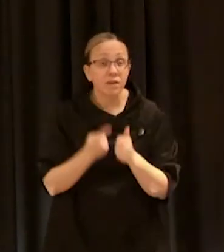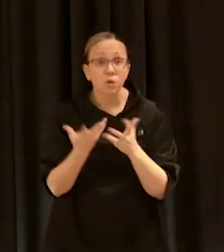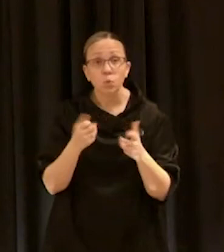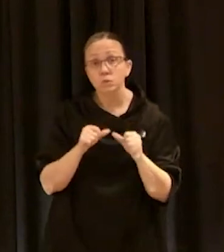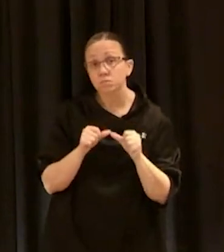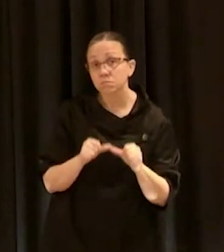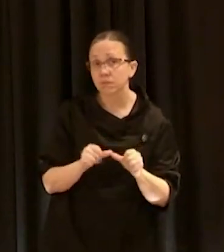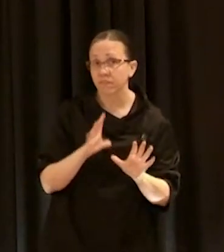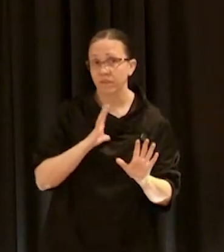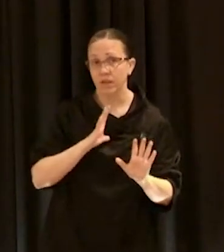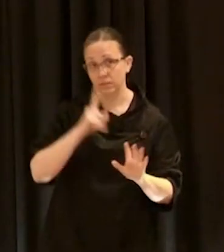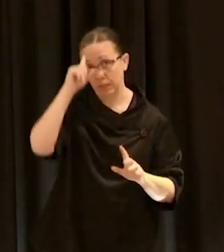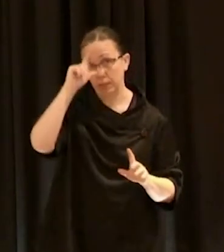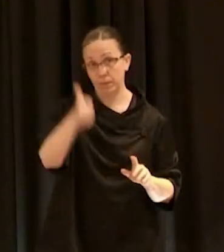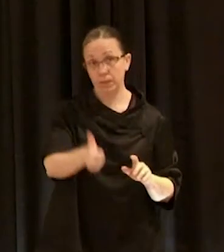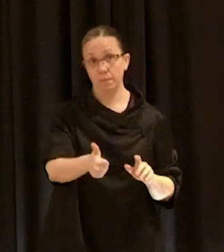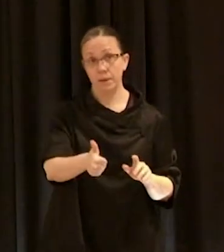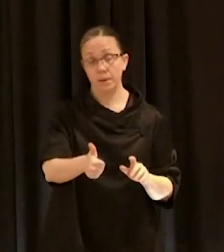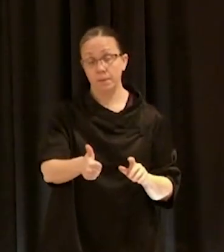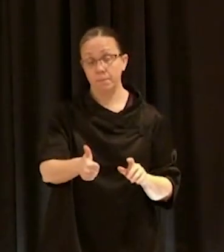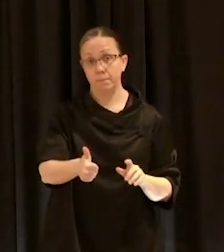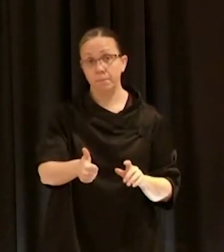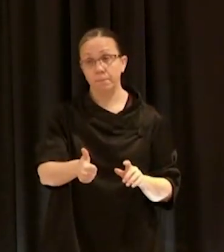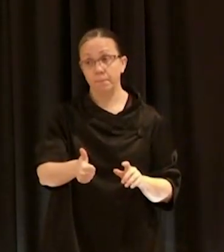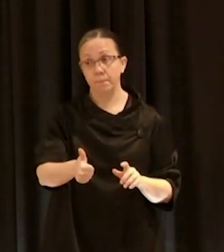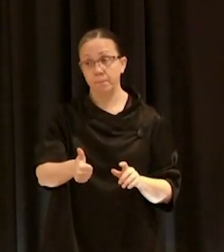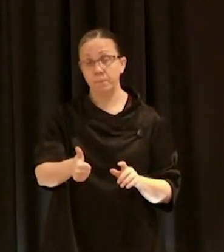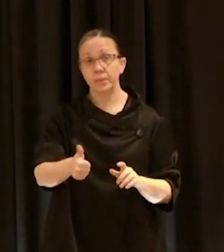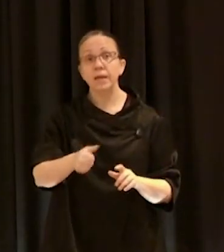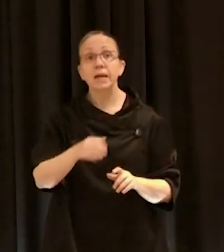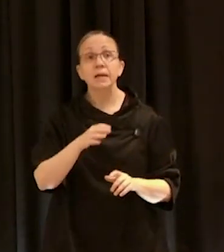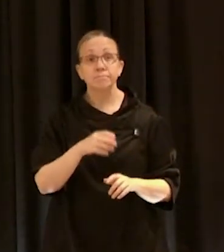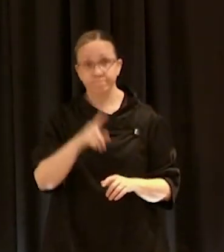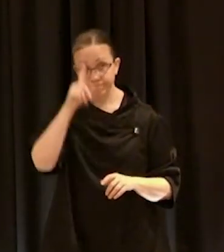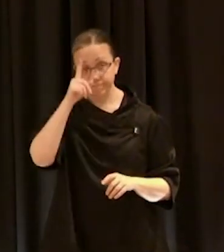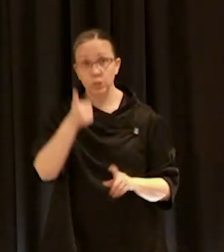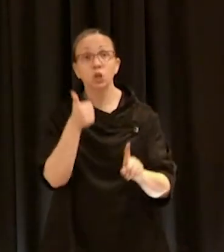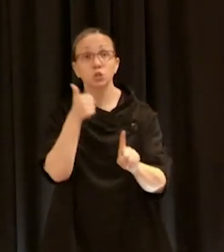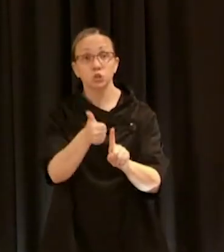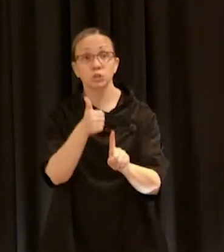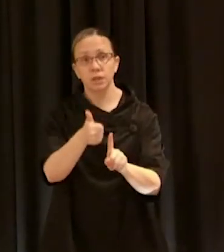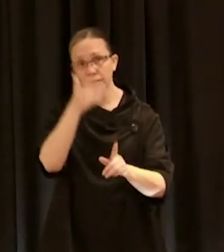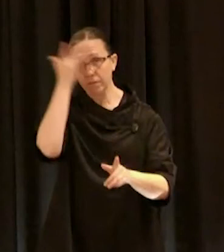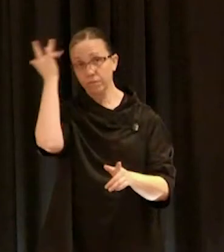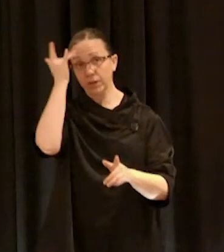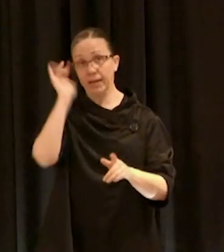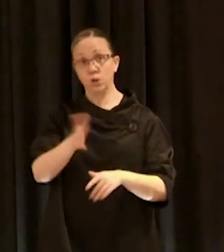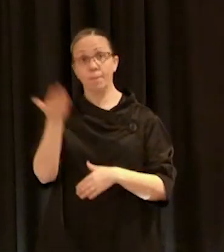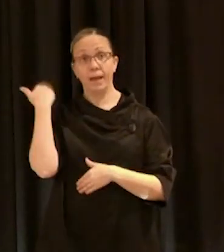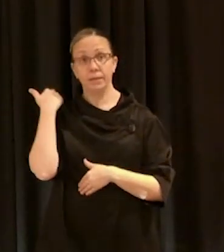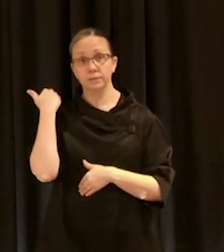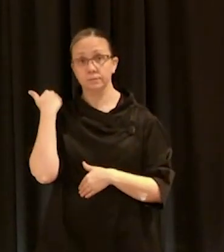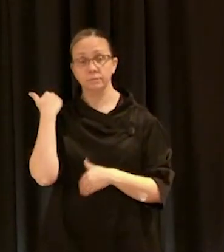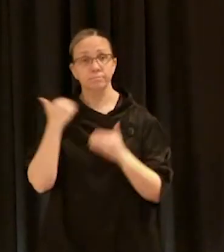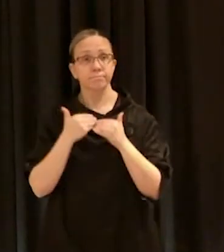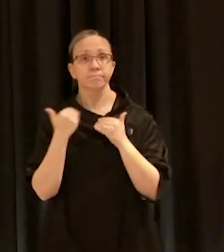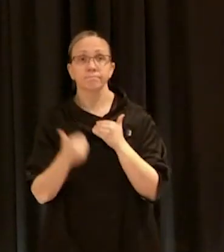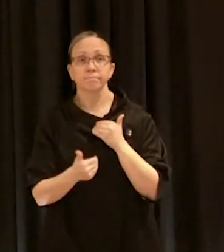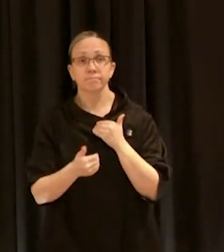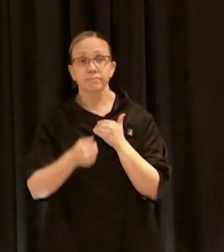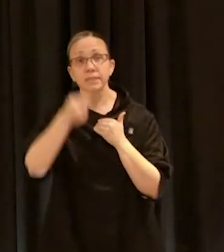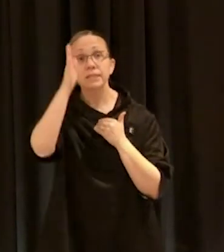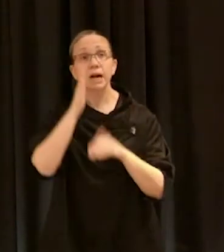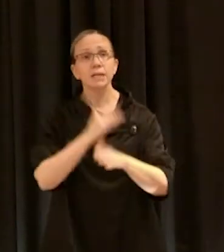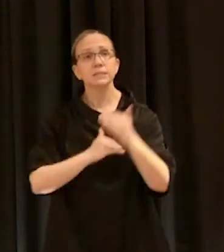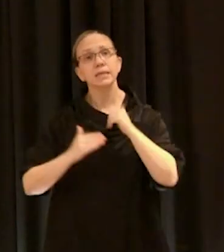let them do that. Let them stand before God. I'm talking about you. You forget those things which are behind. God's got His hand